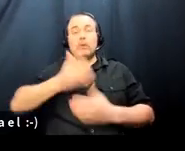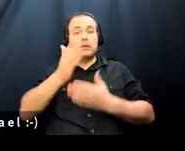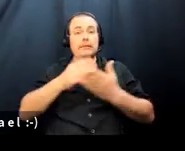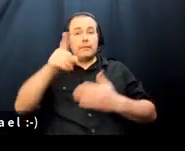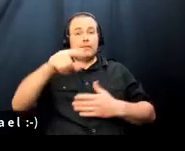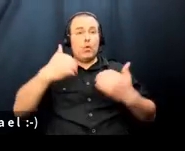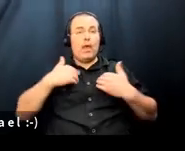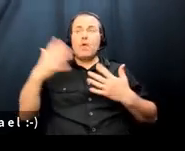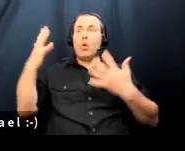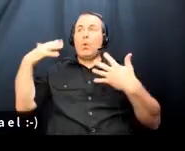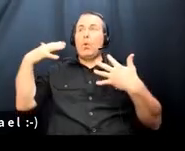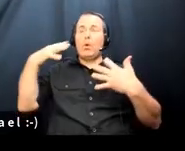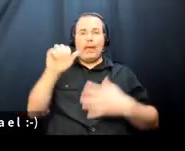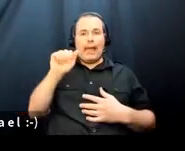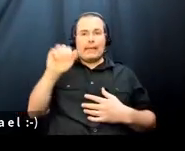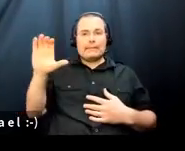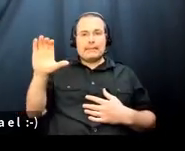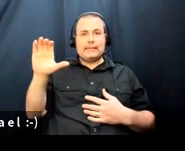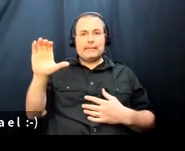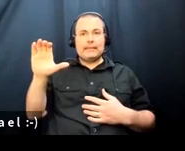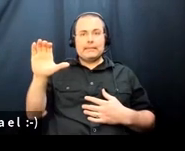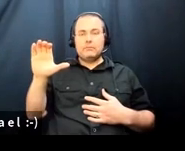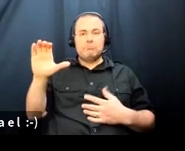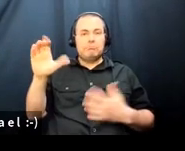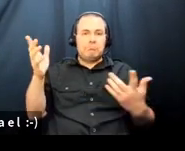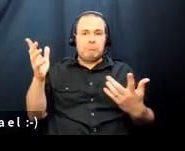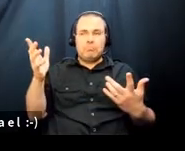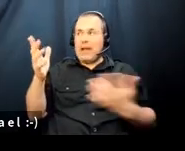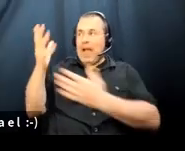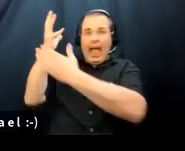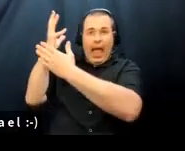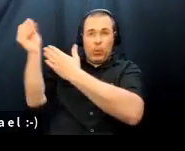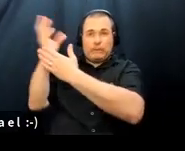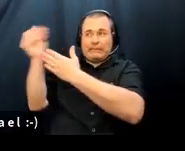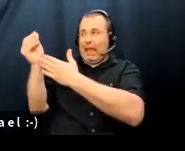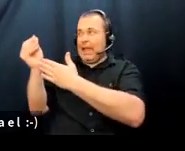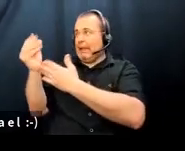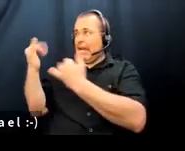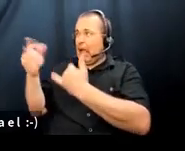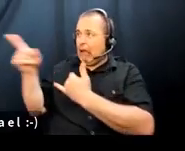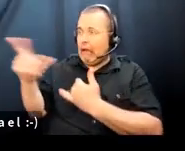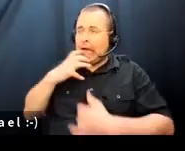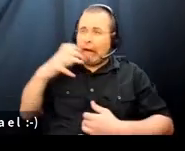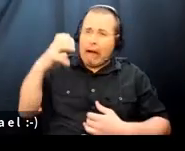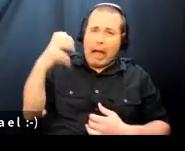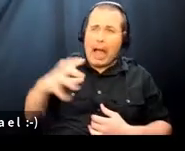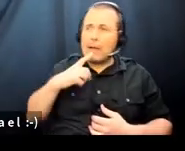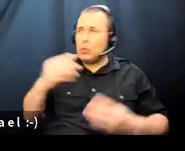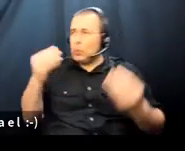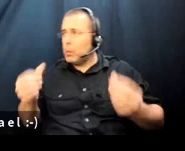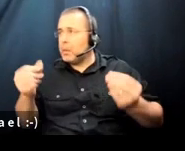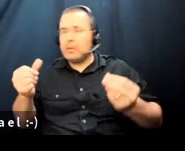room. So despite how humid and hot it's been the last few days, you feel